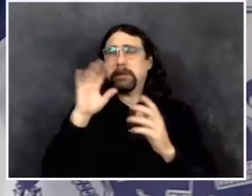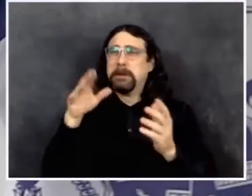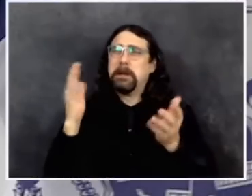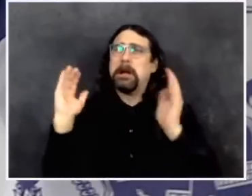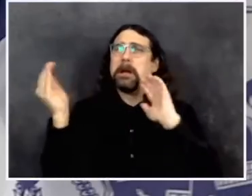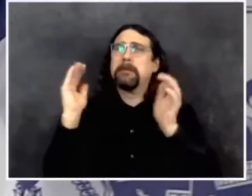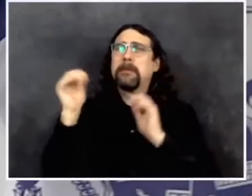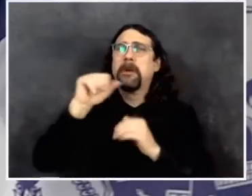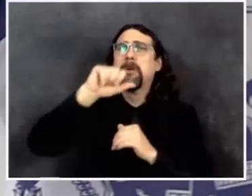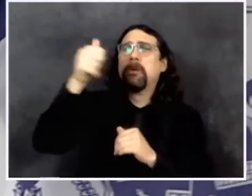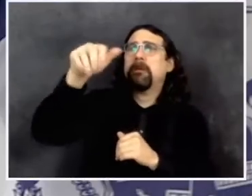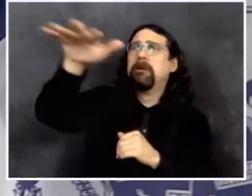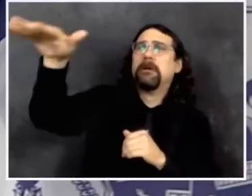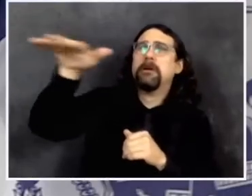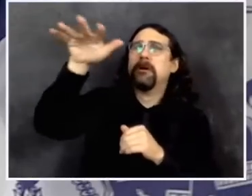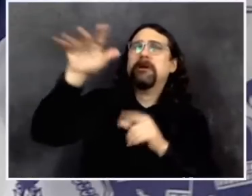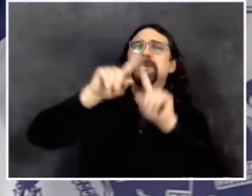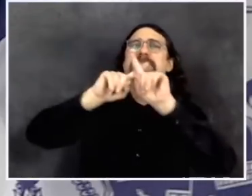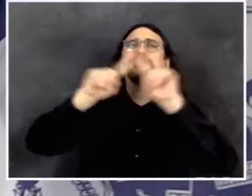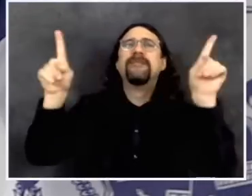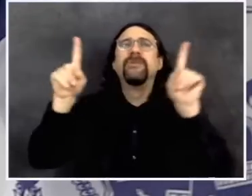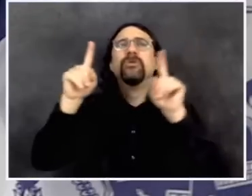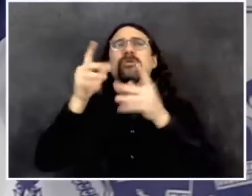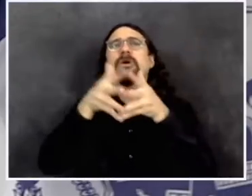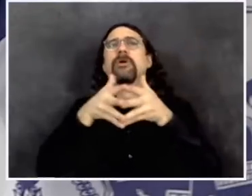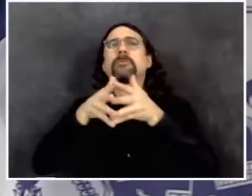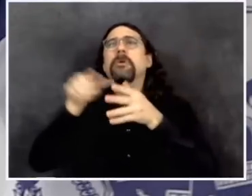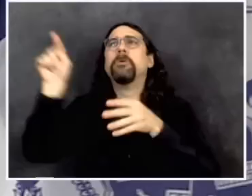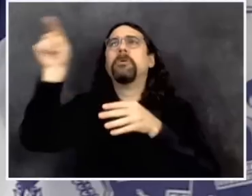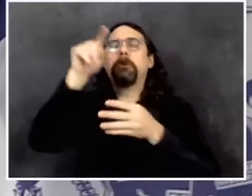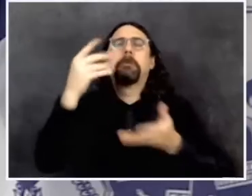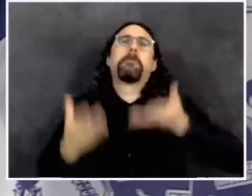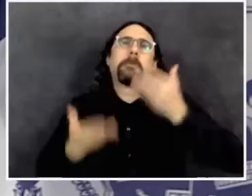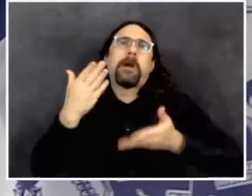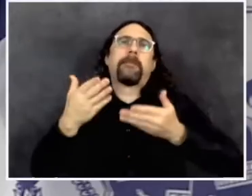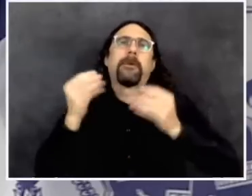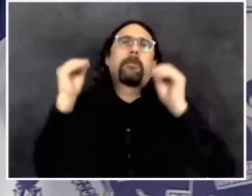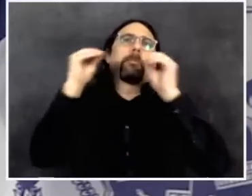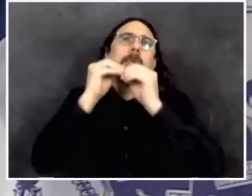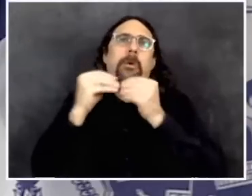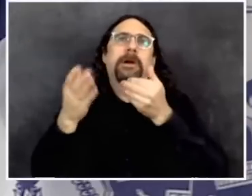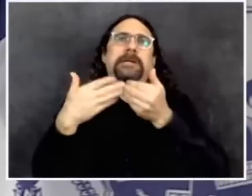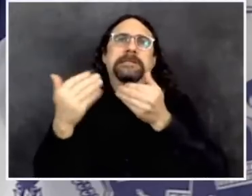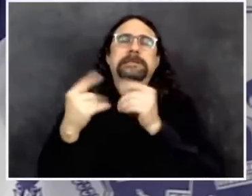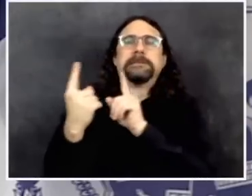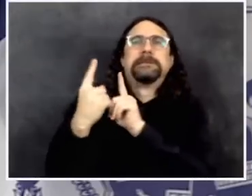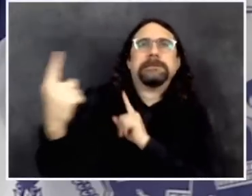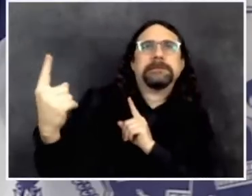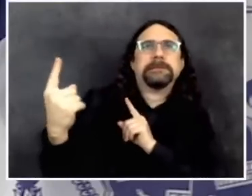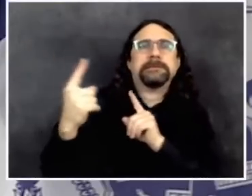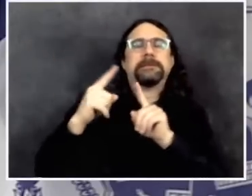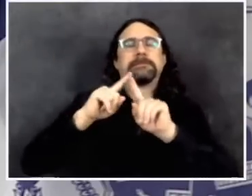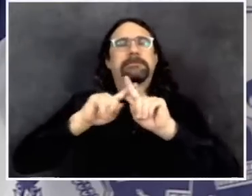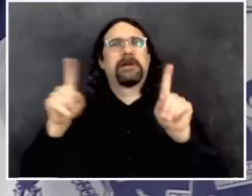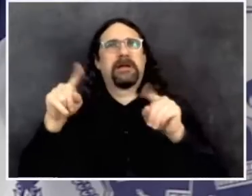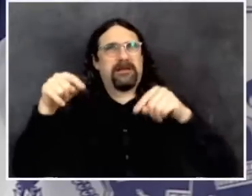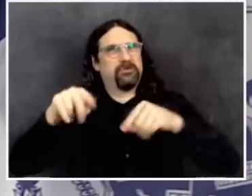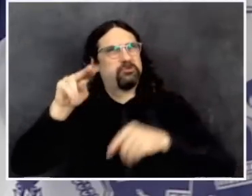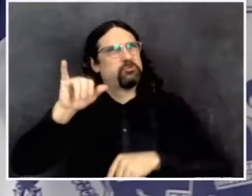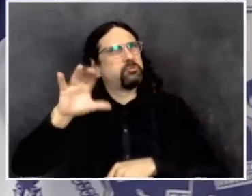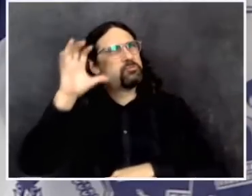need people to understand it. There's no vaccine, there's no cure, so it wasn't that medical science beat back this disease. You beat it